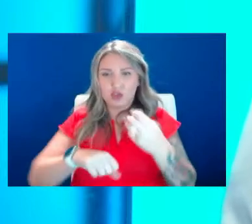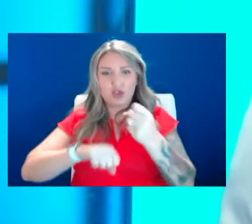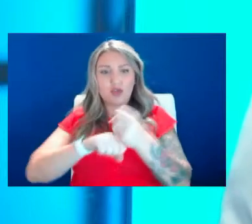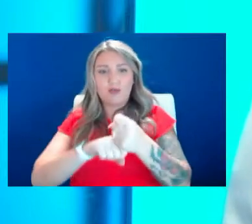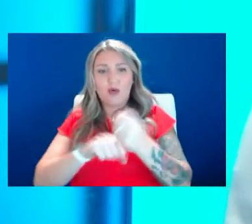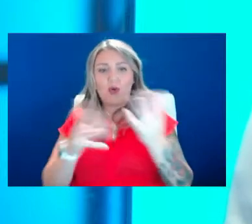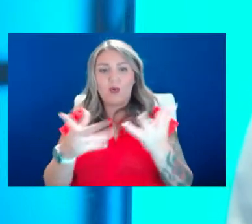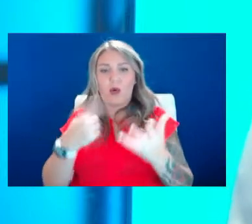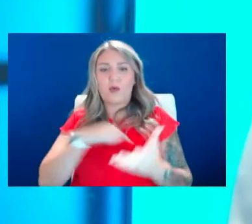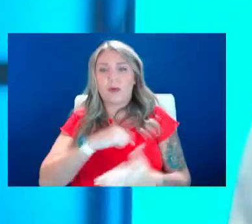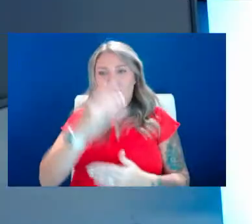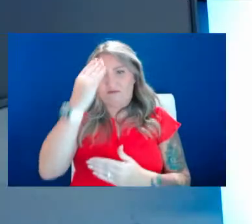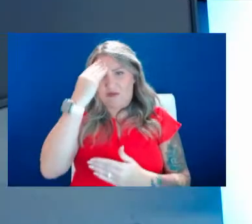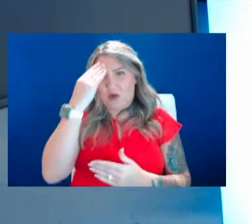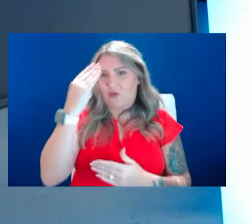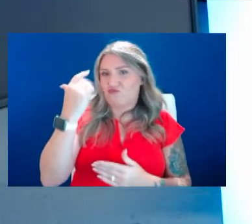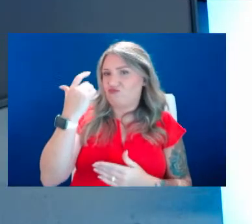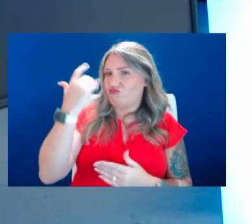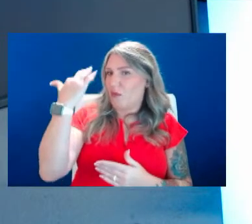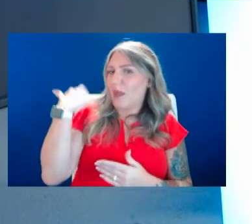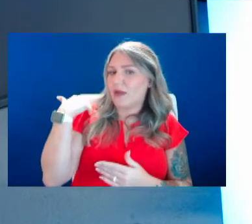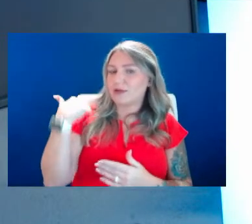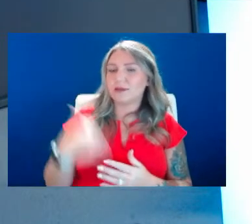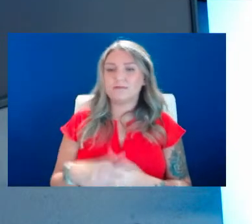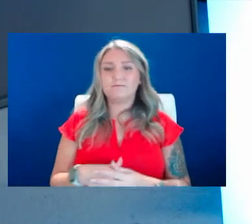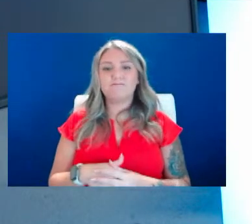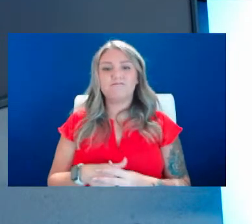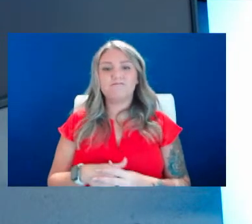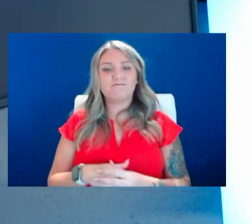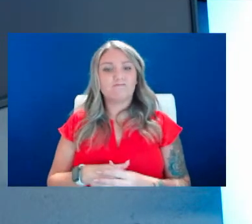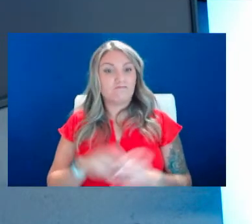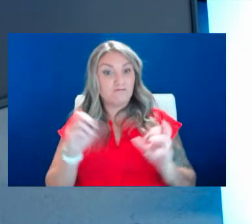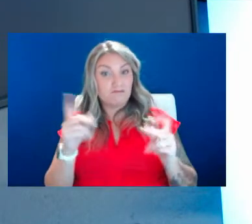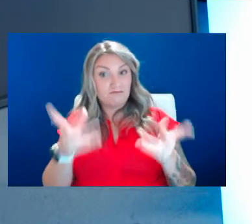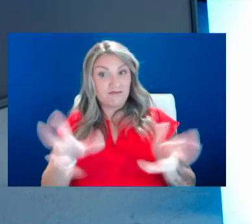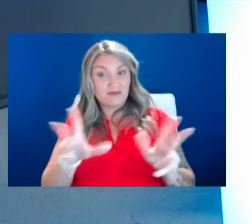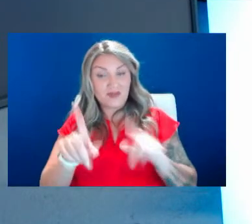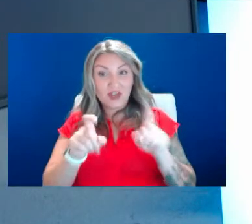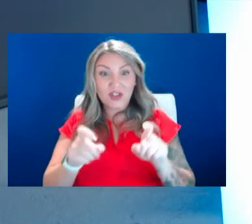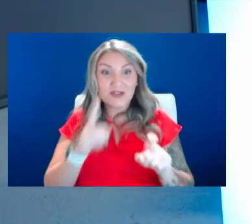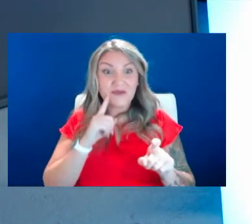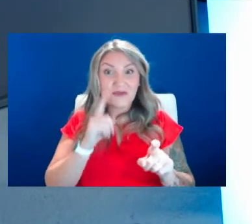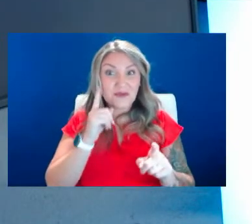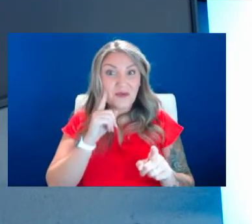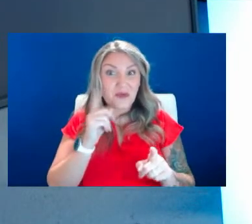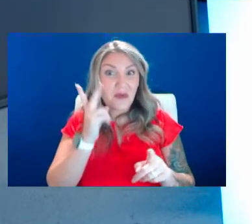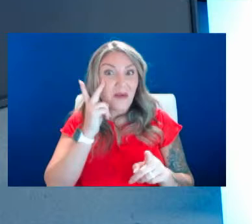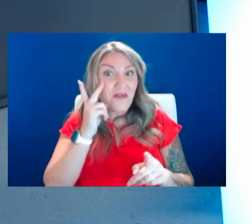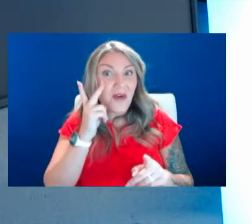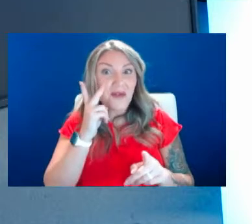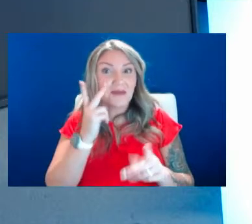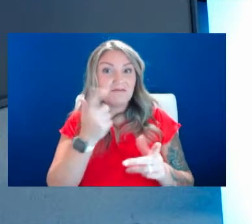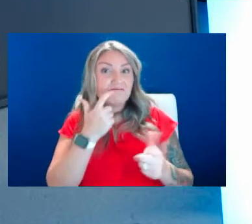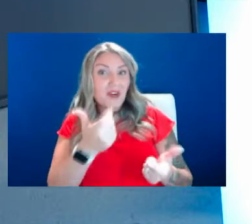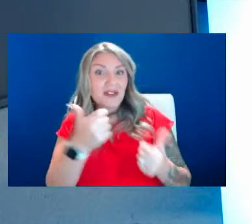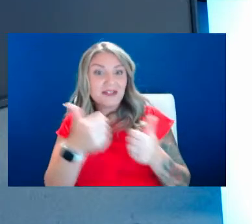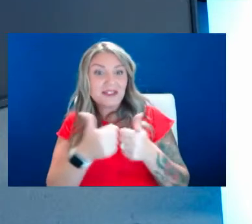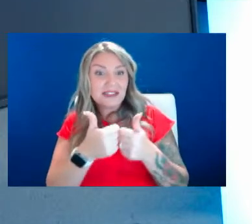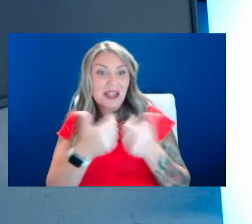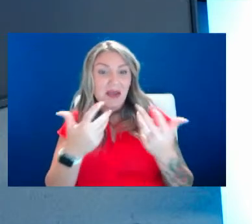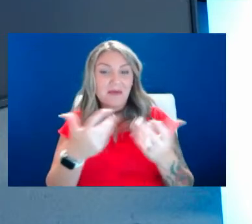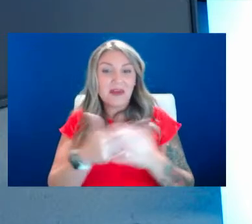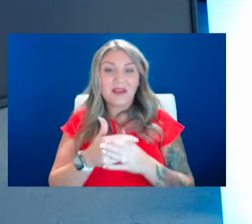we've known in the past as well. All right, that's going to wrap up our questions. Yeah. Are you looking forward to watching the game this weekend? Absolutely. It's a big... At